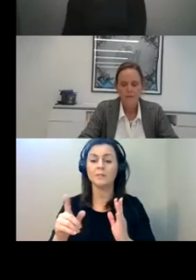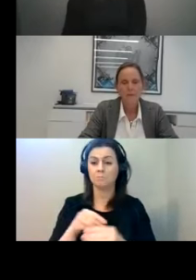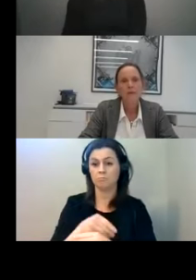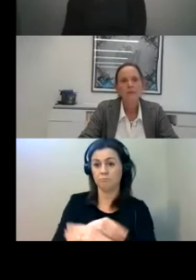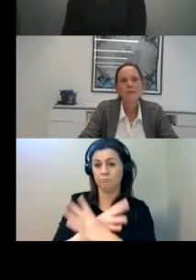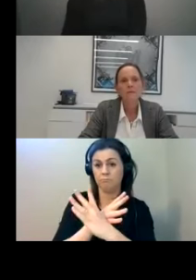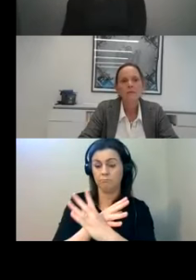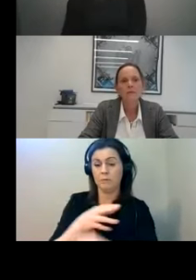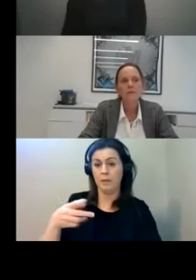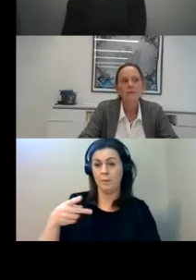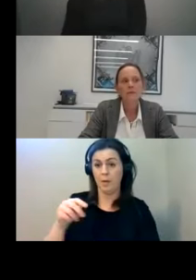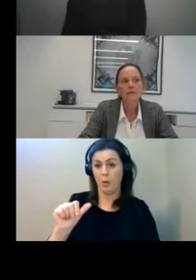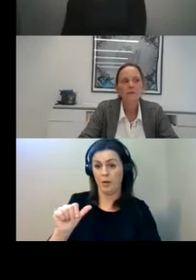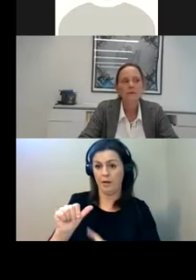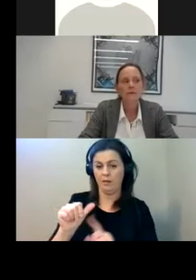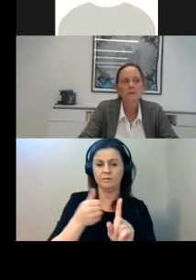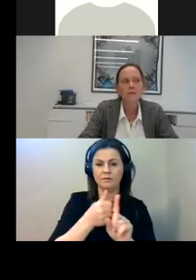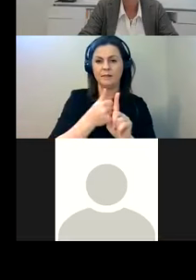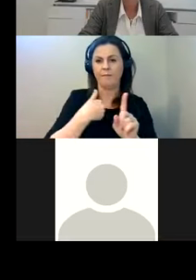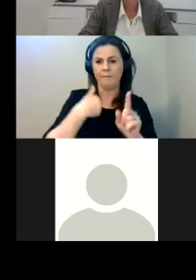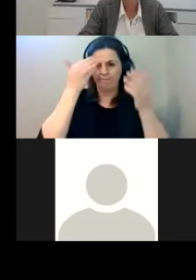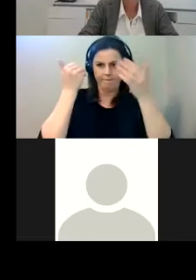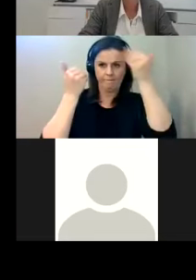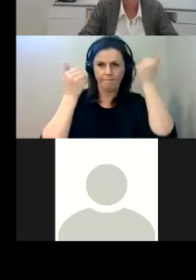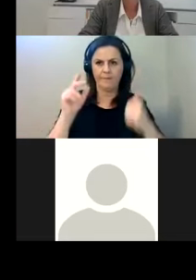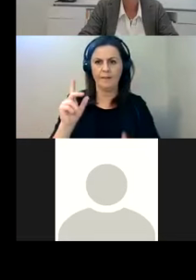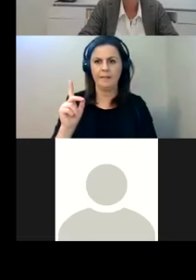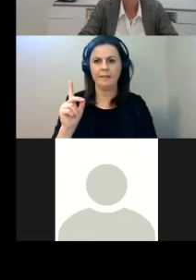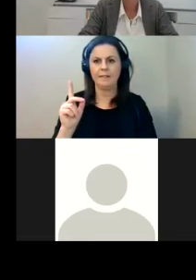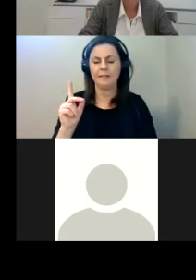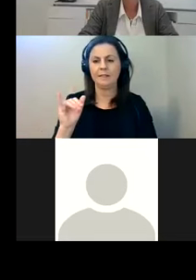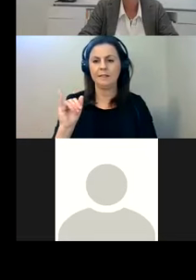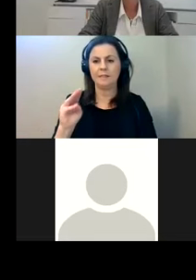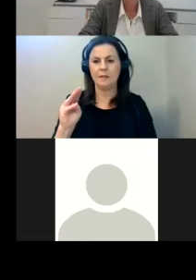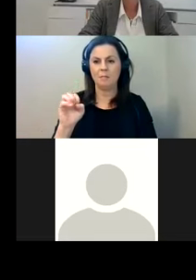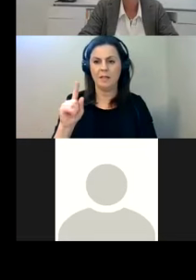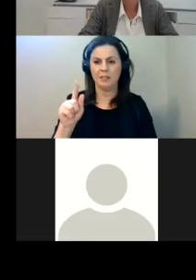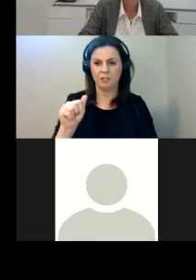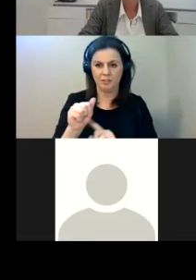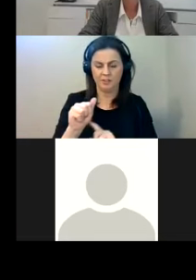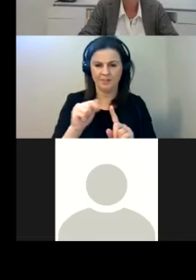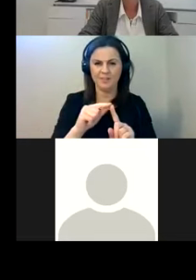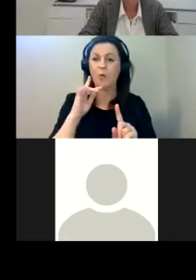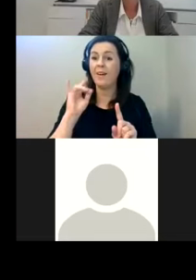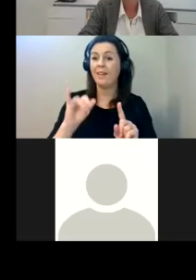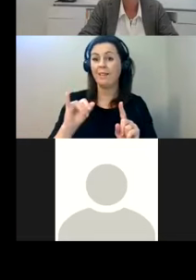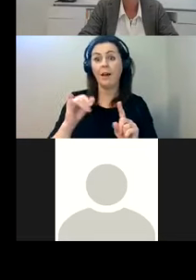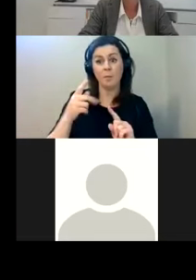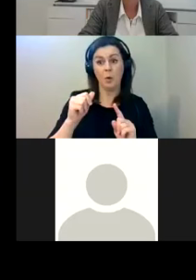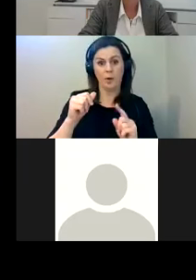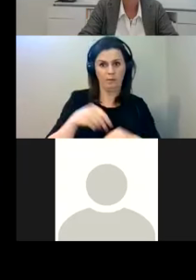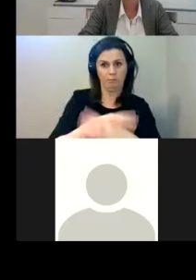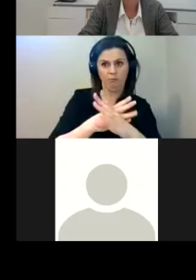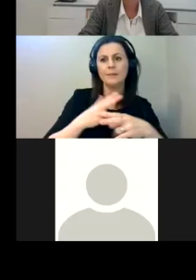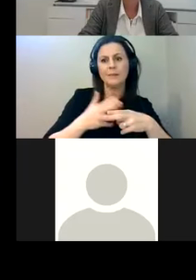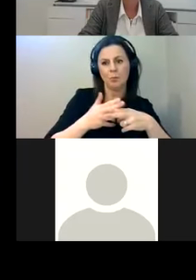living with dementia, and when the POA needs to be redone, as it is temporary, the person's dementia has progressed in a way